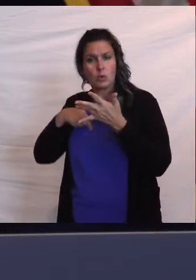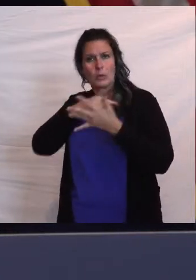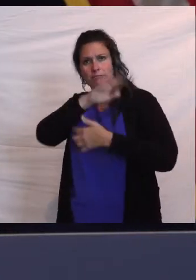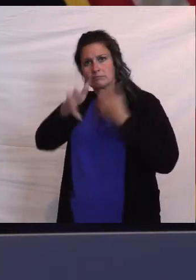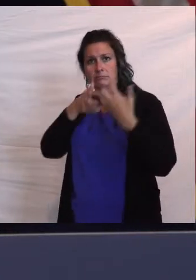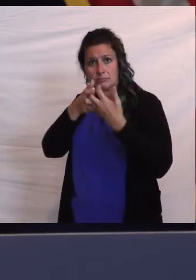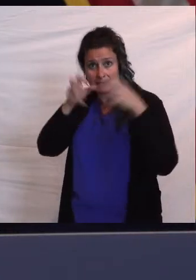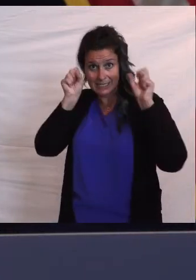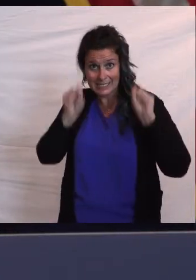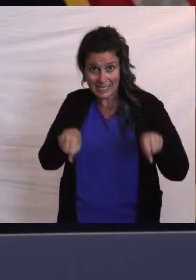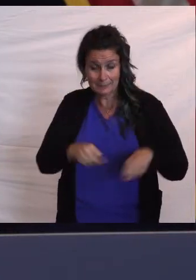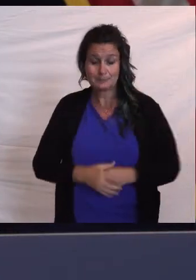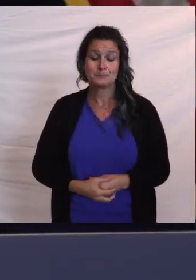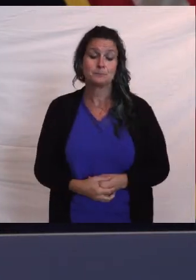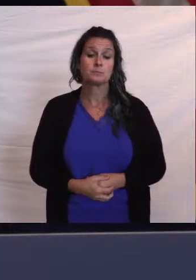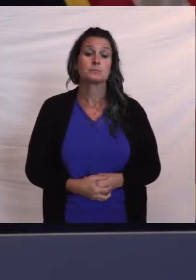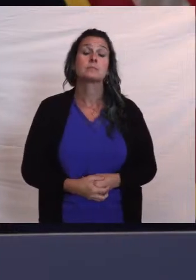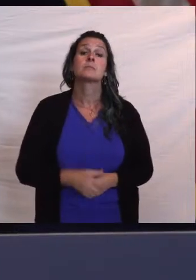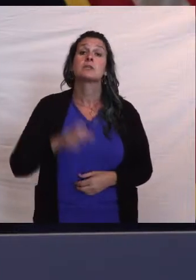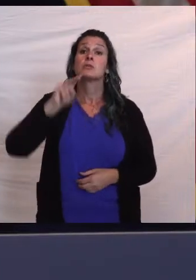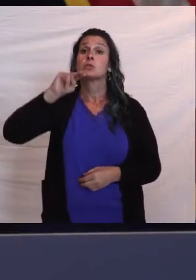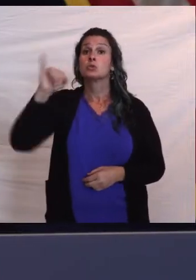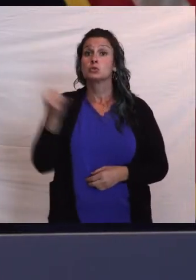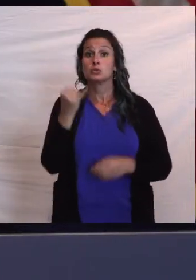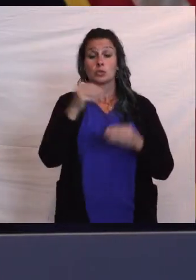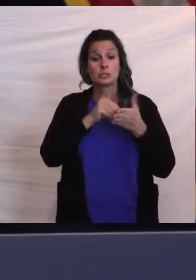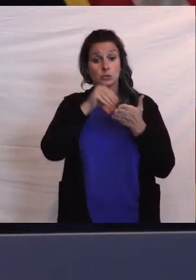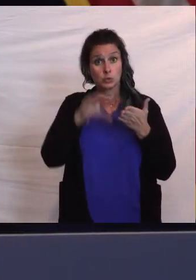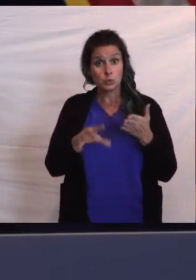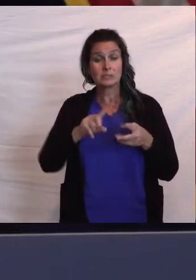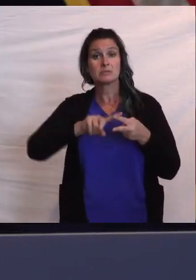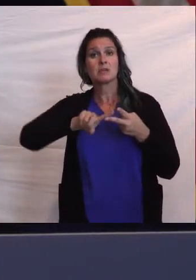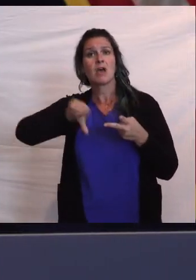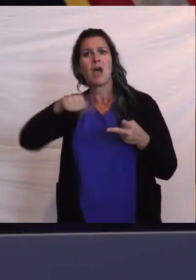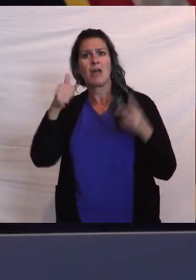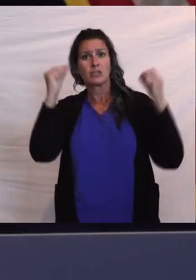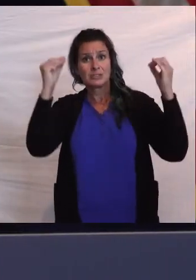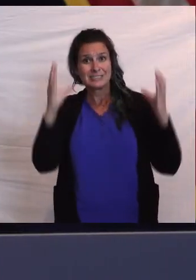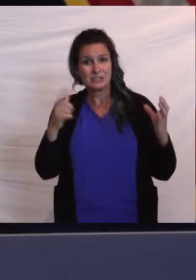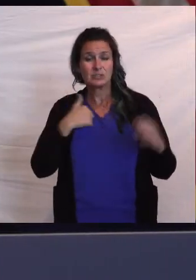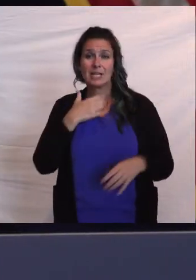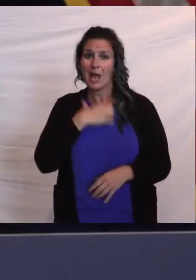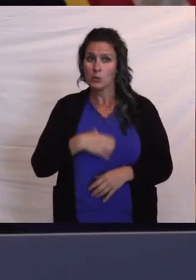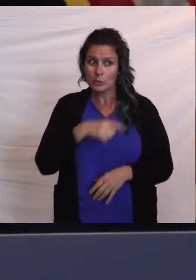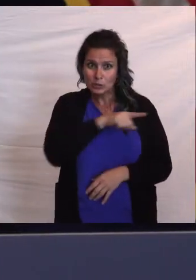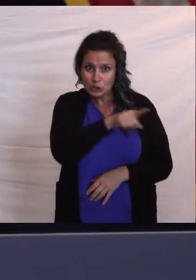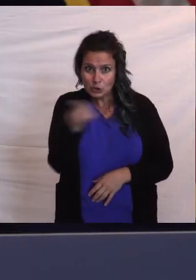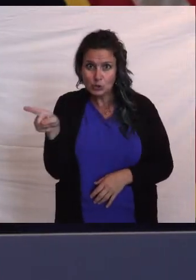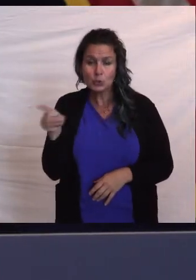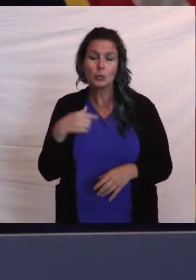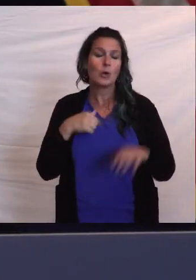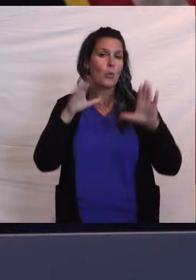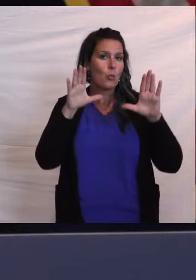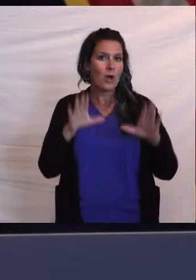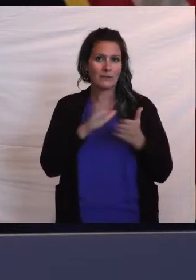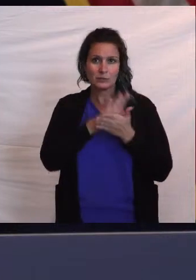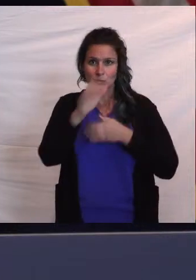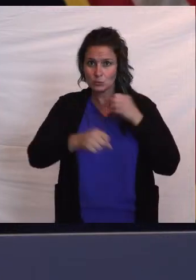To all New Jersey students and all my fellow educators, I wish you an enriching school